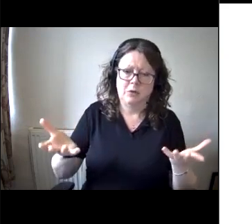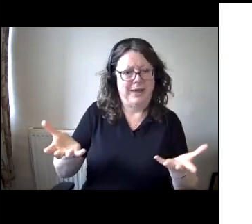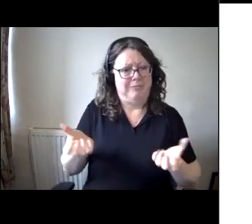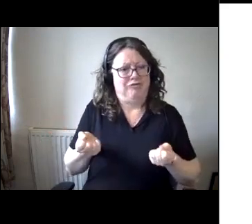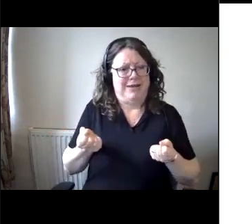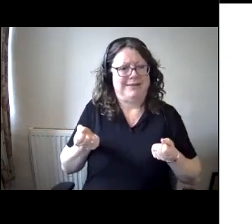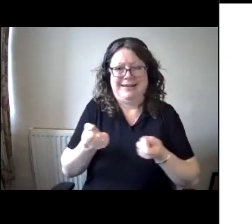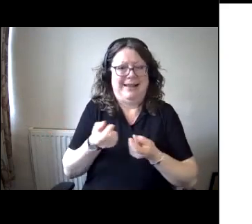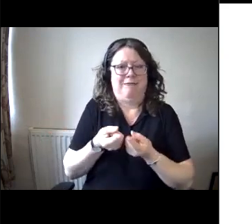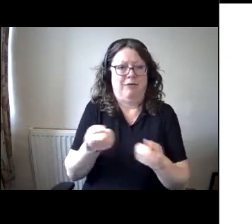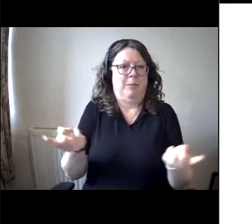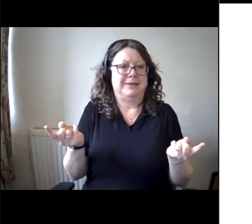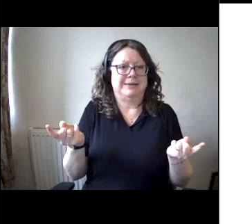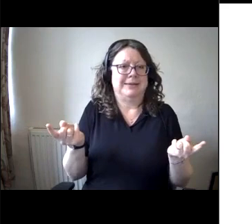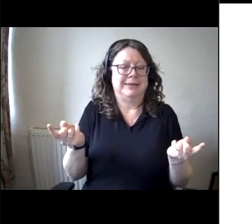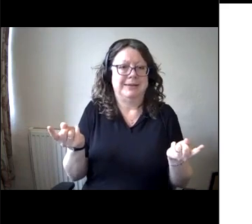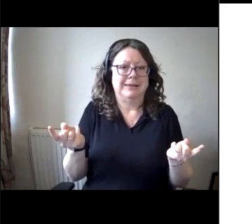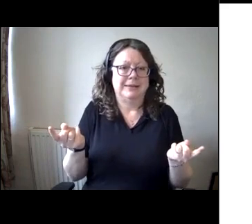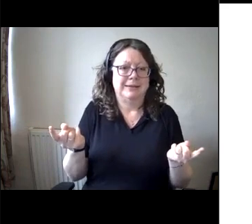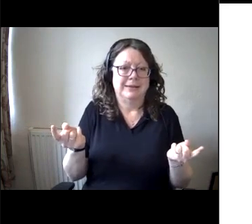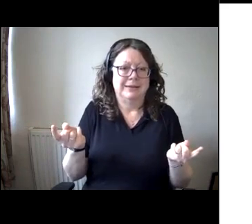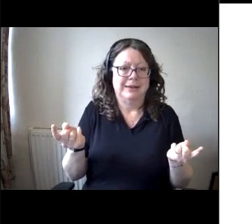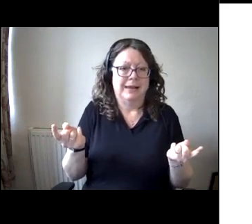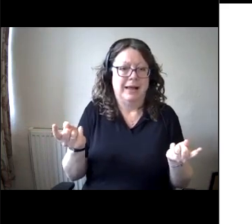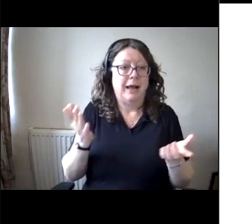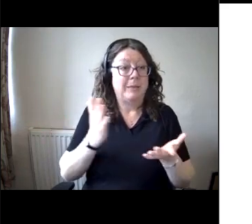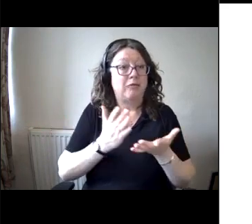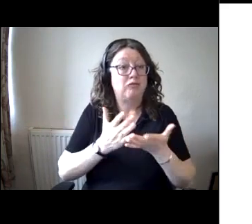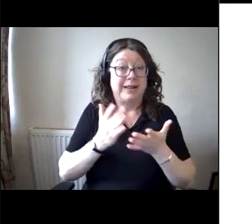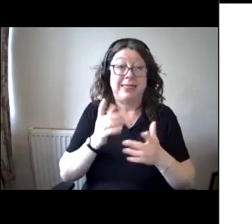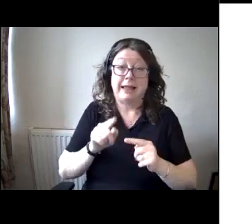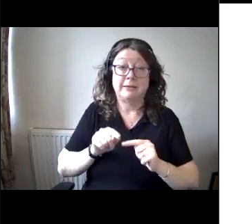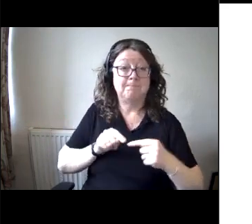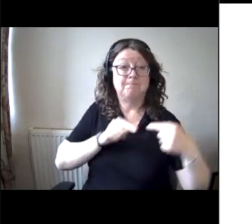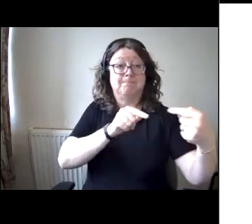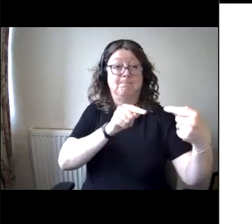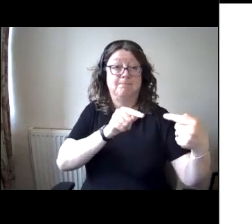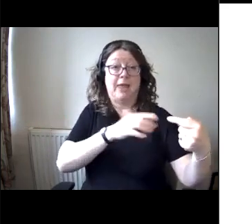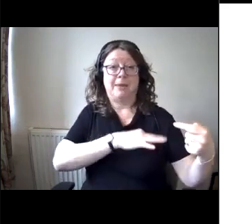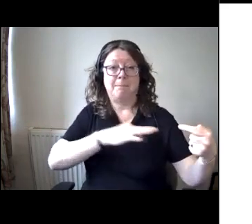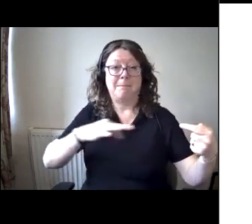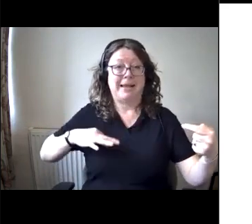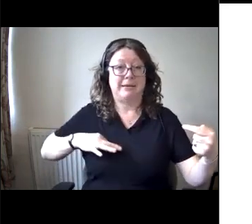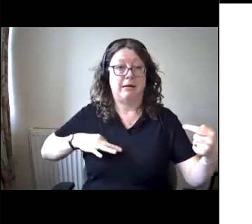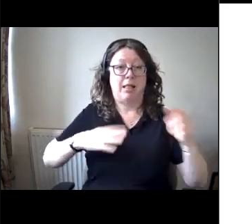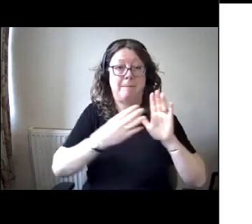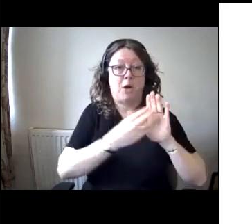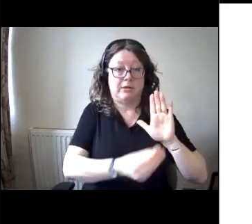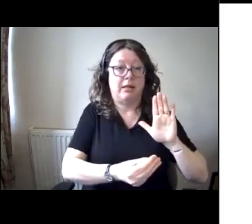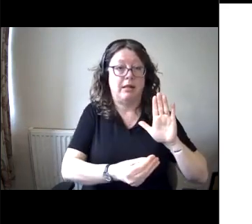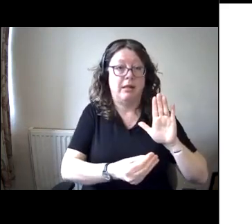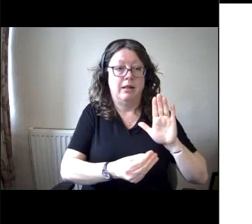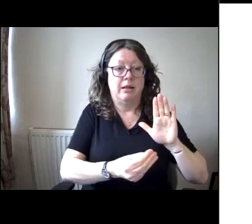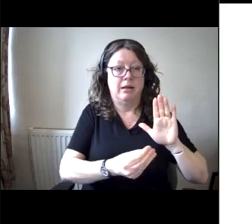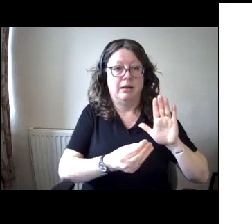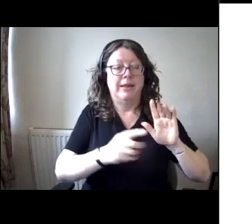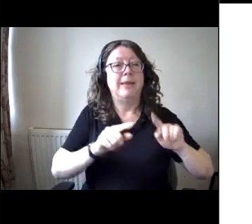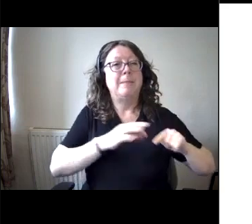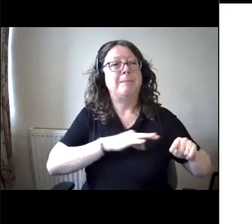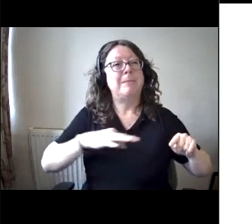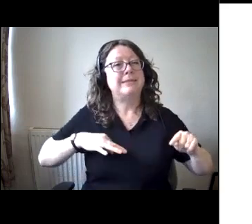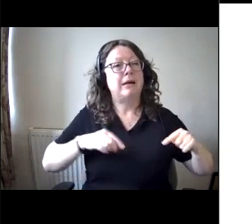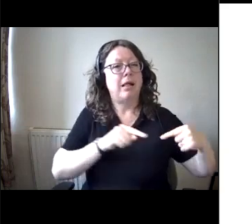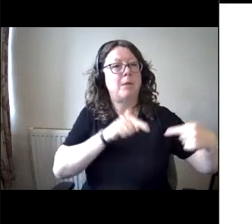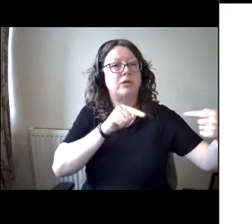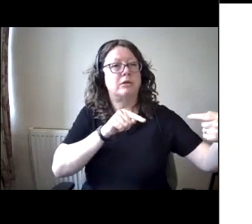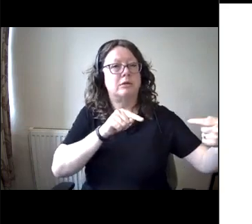different ways of thinking, it does challenge that medical model. So it challenges that idea that this is something that needs to be